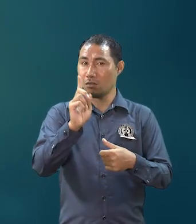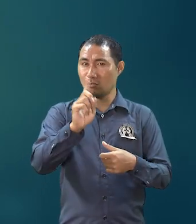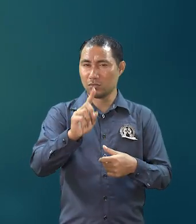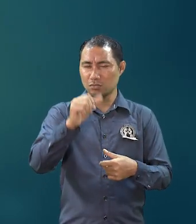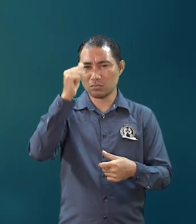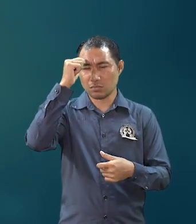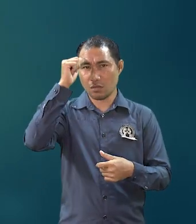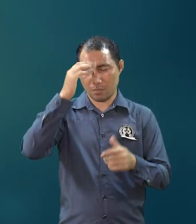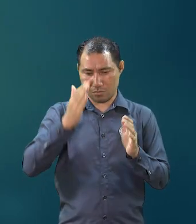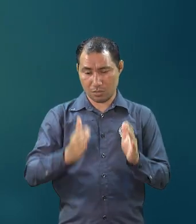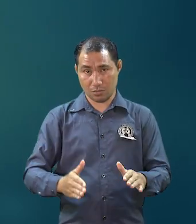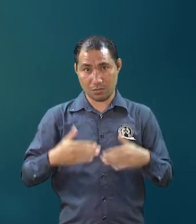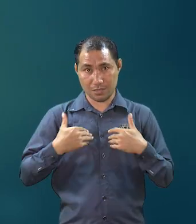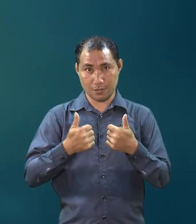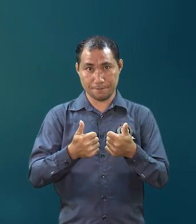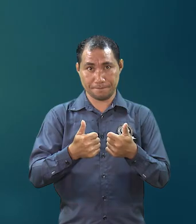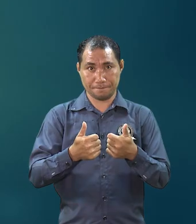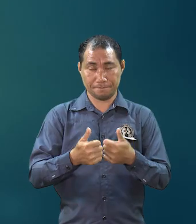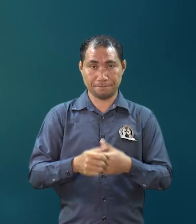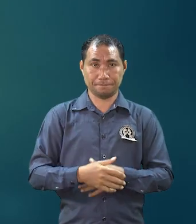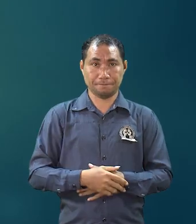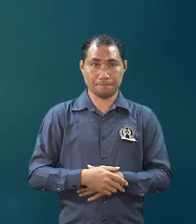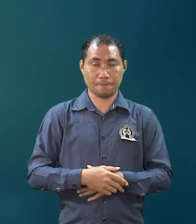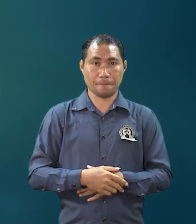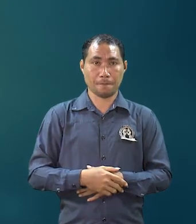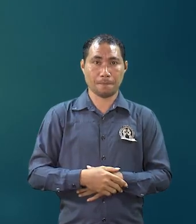know about personal hygiene?